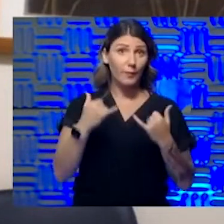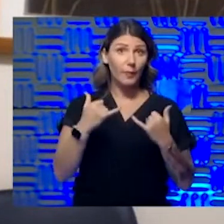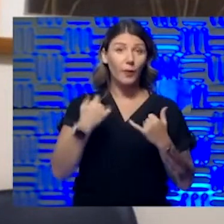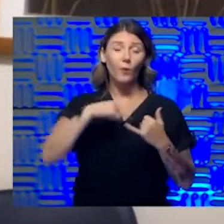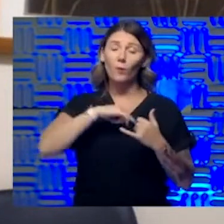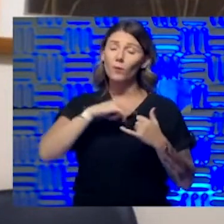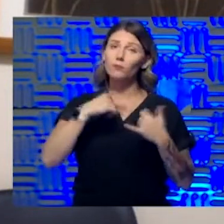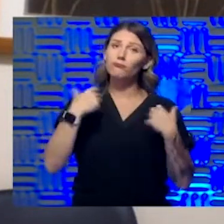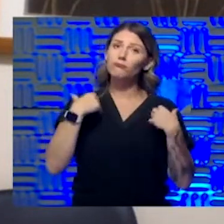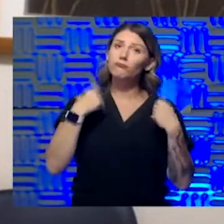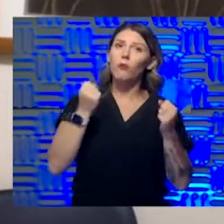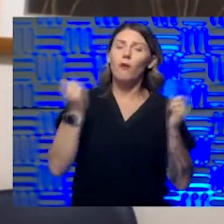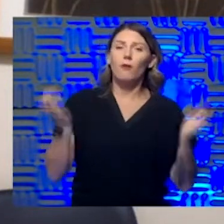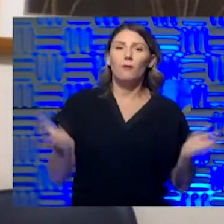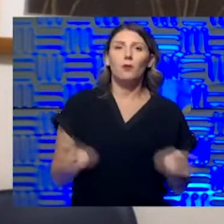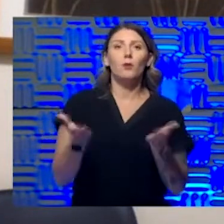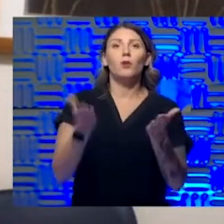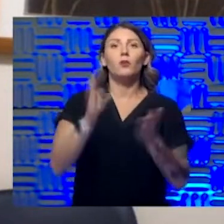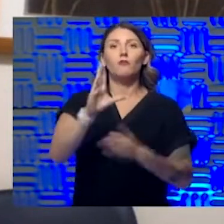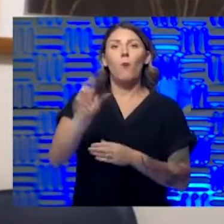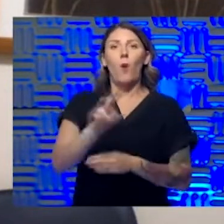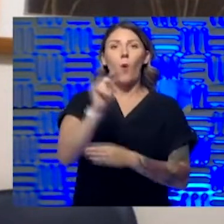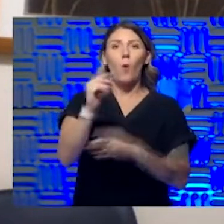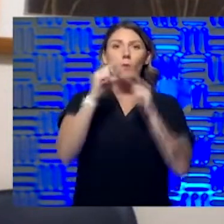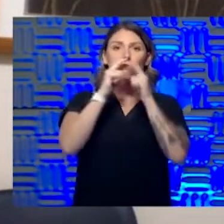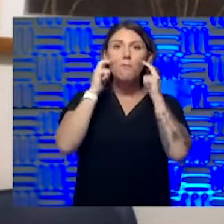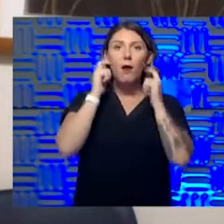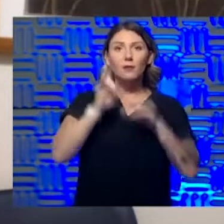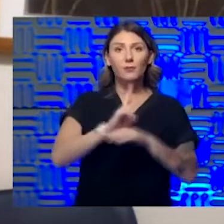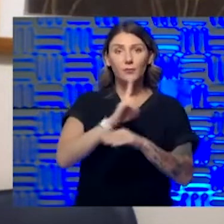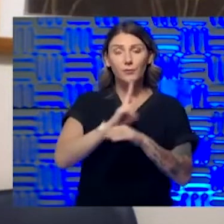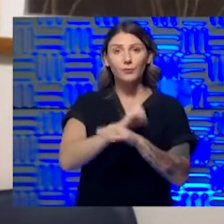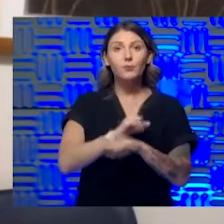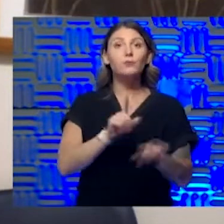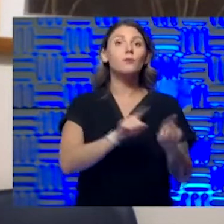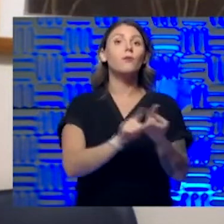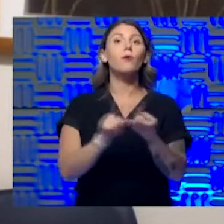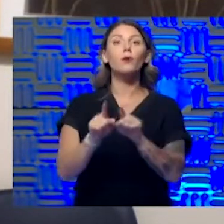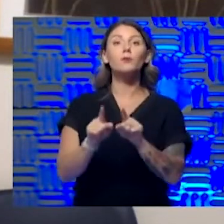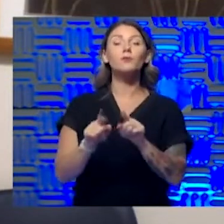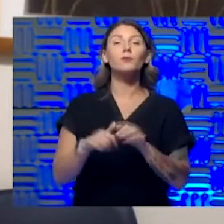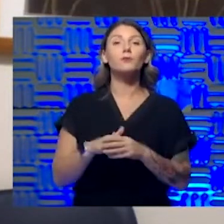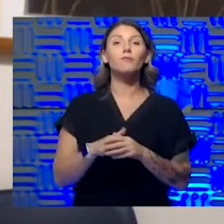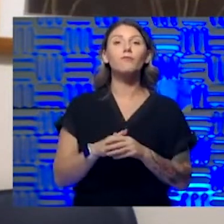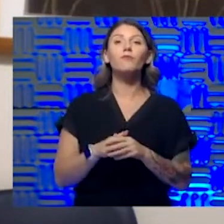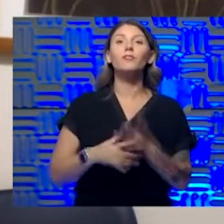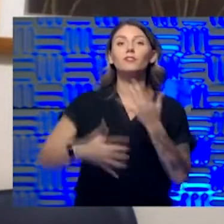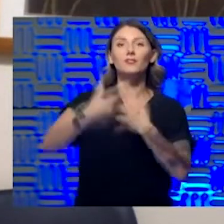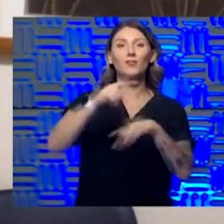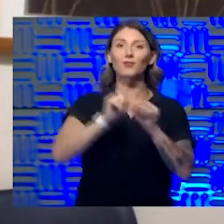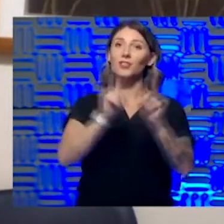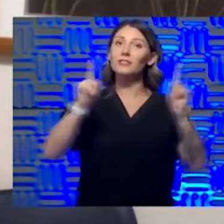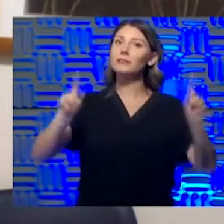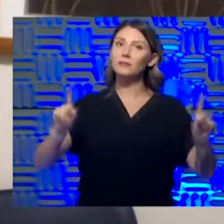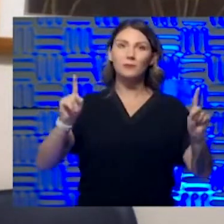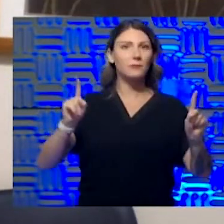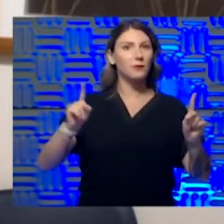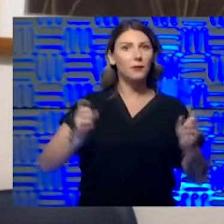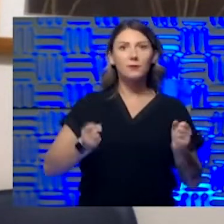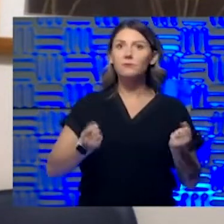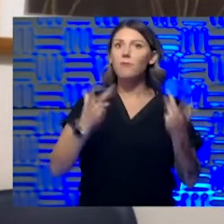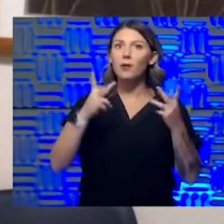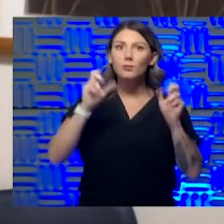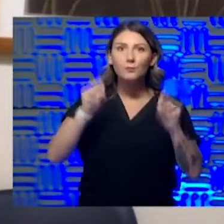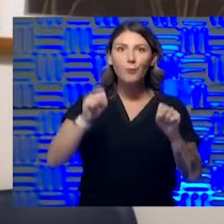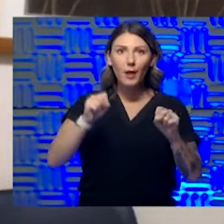their own mask when they're out, as well as being social distance as much as you can within a grocery